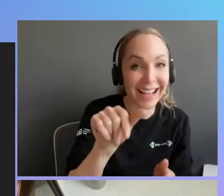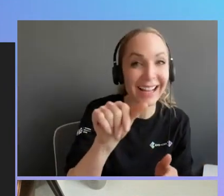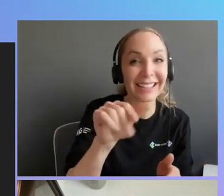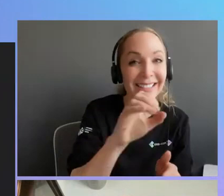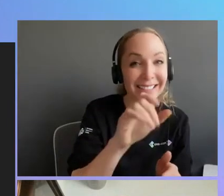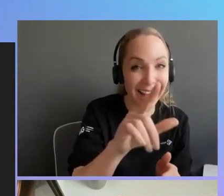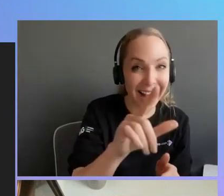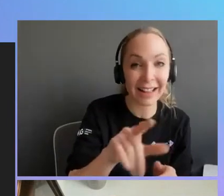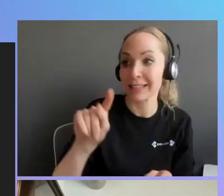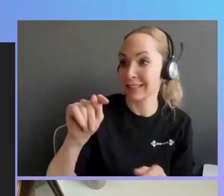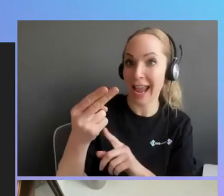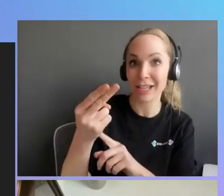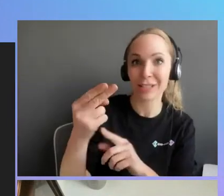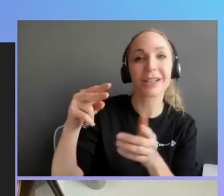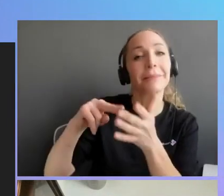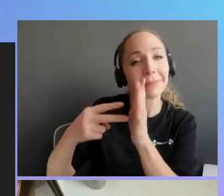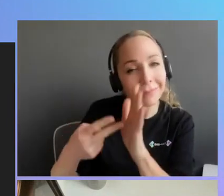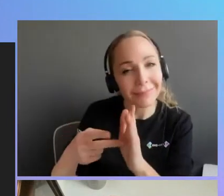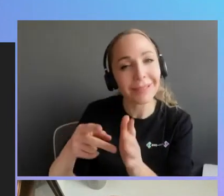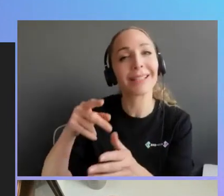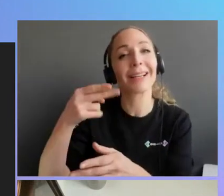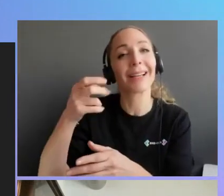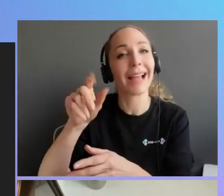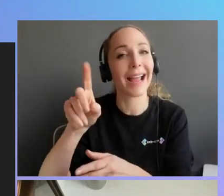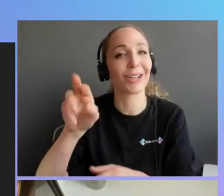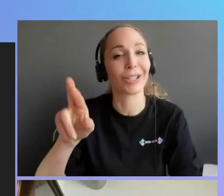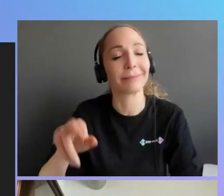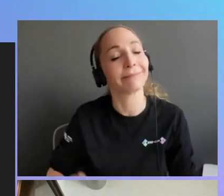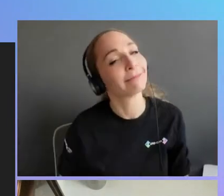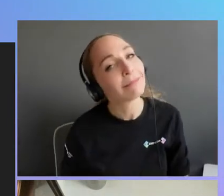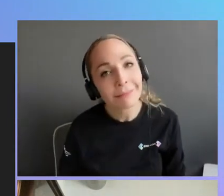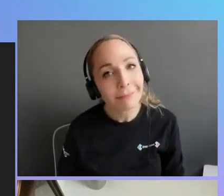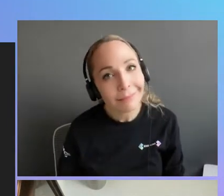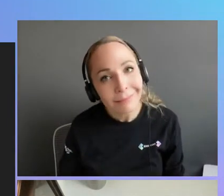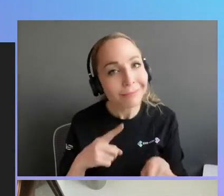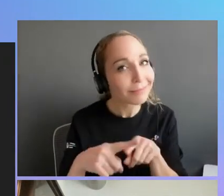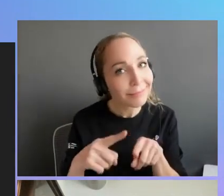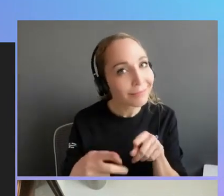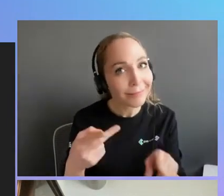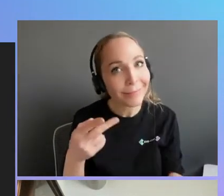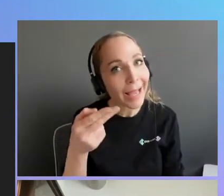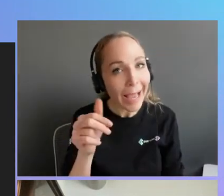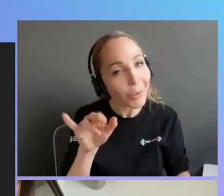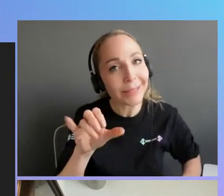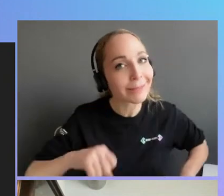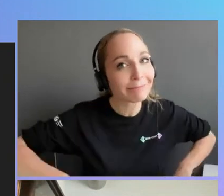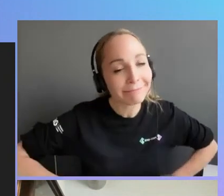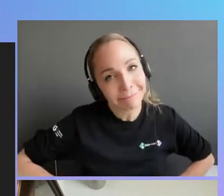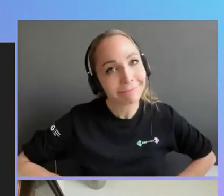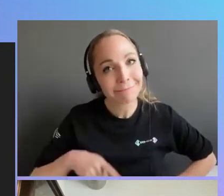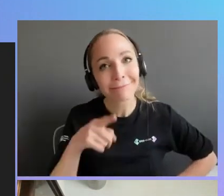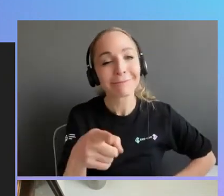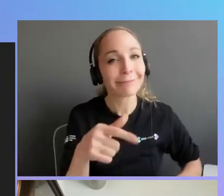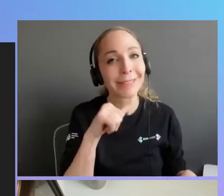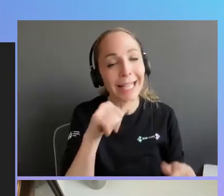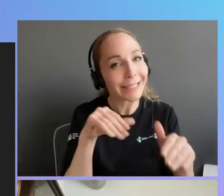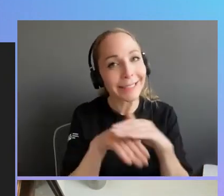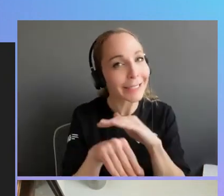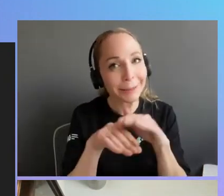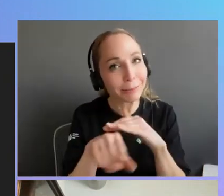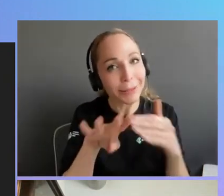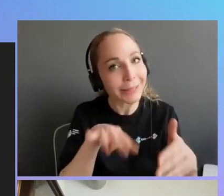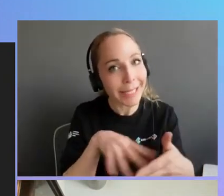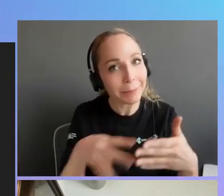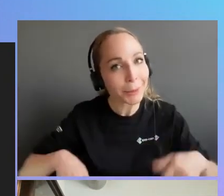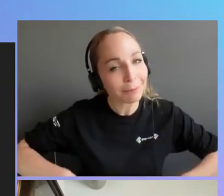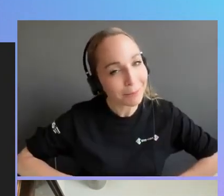table headers. So shame on you, Harris. You coded in a very inaccessible table, but AI actually detected that for me,